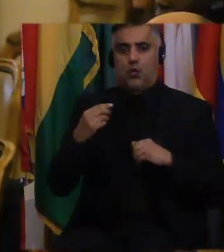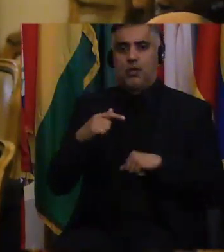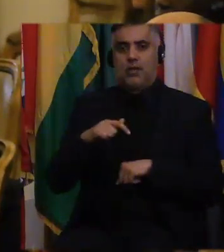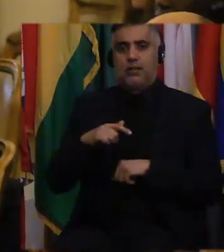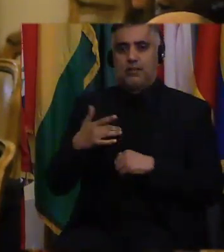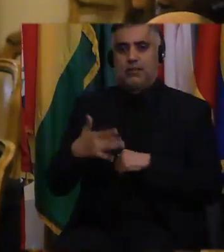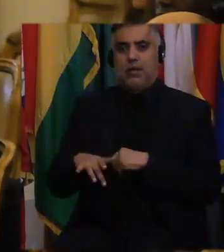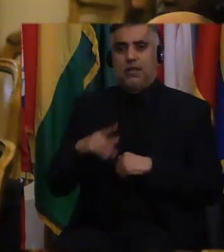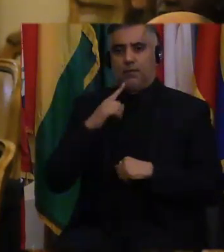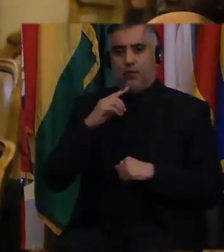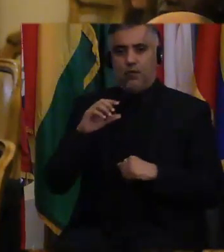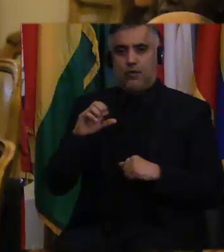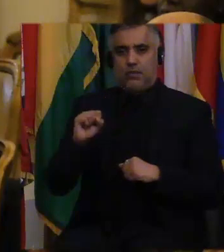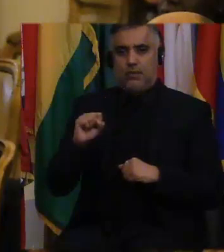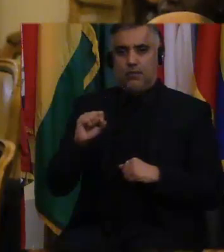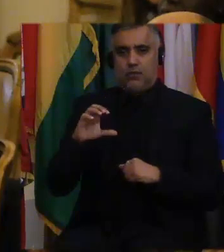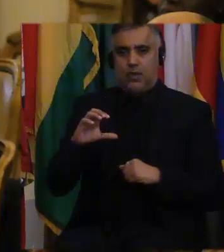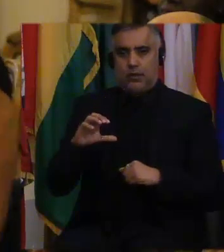civil society?